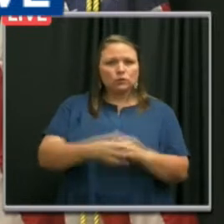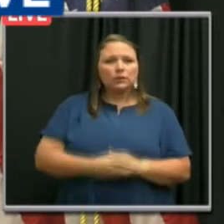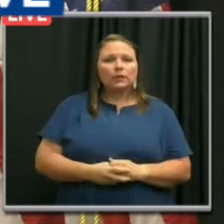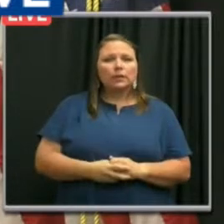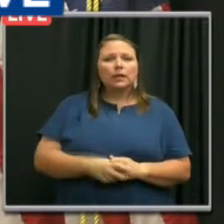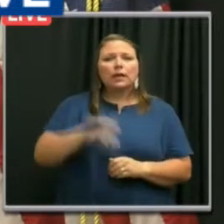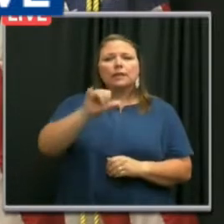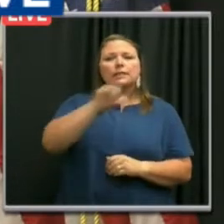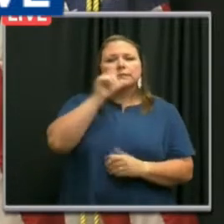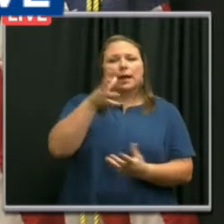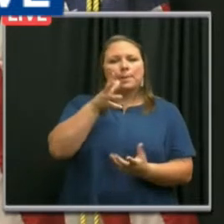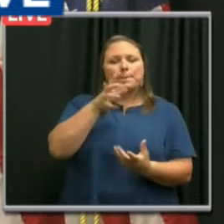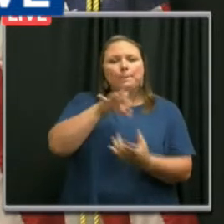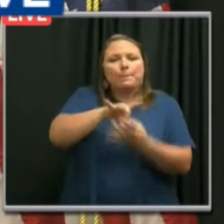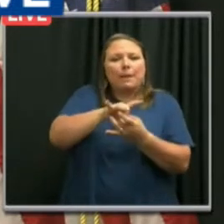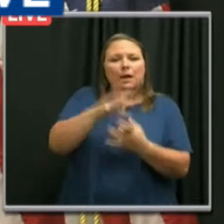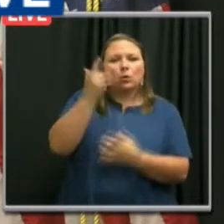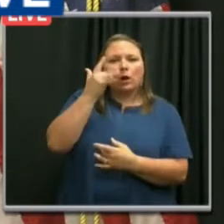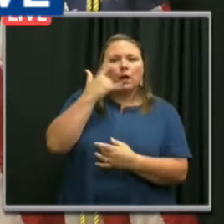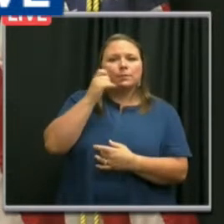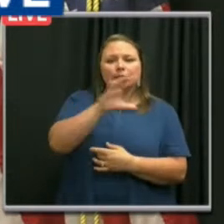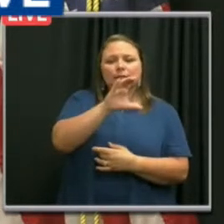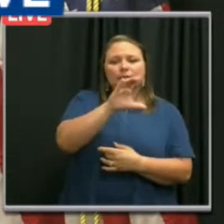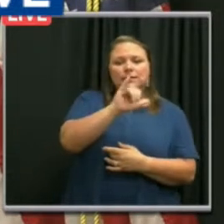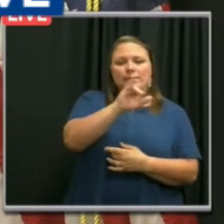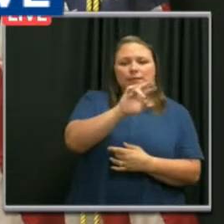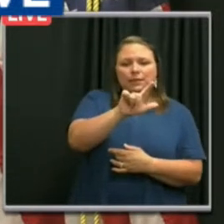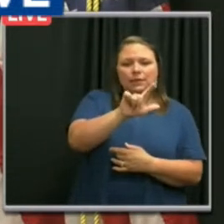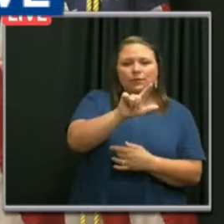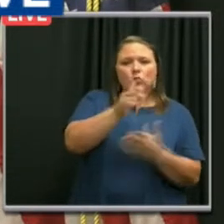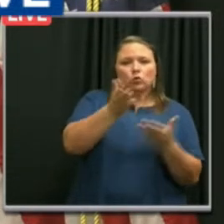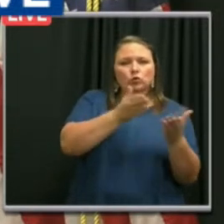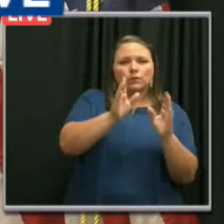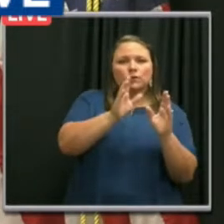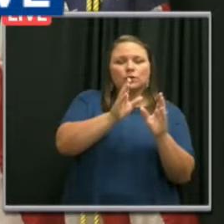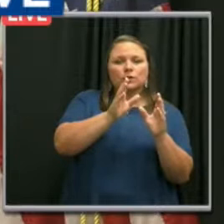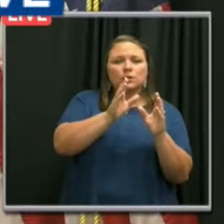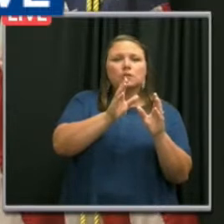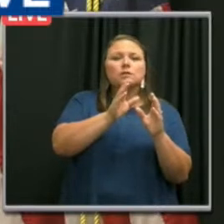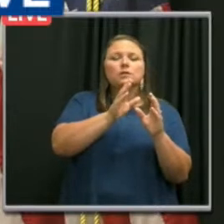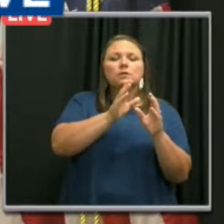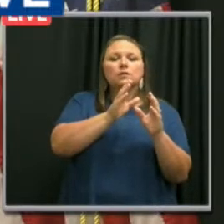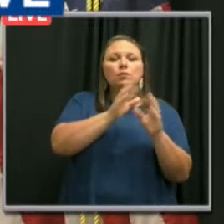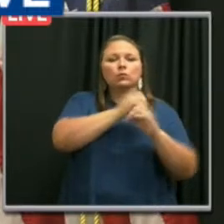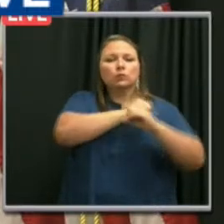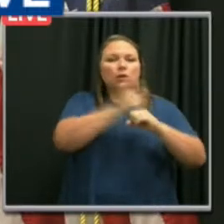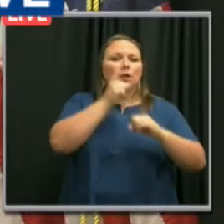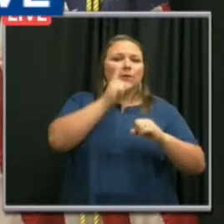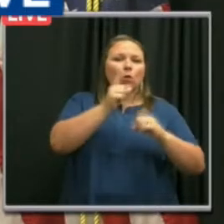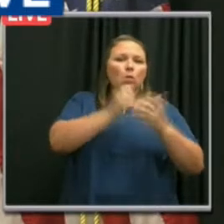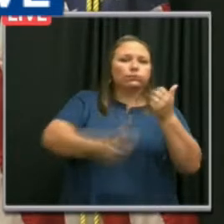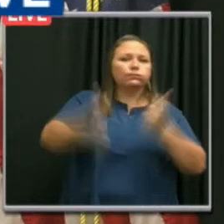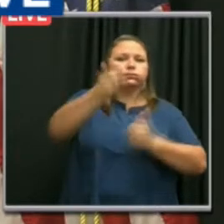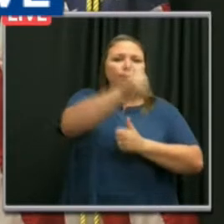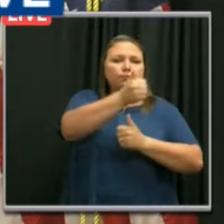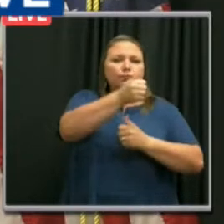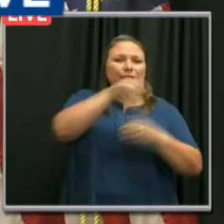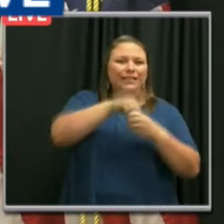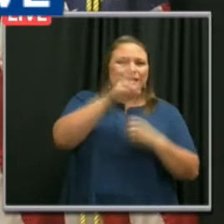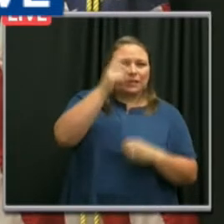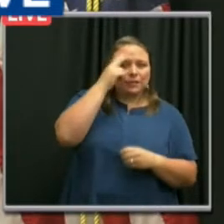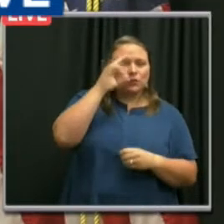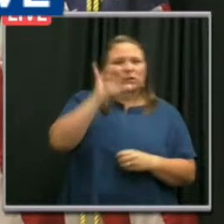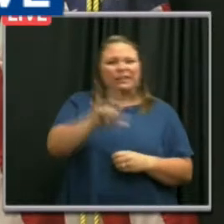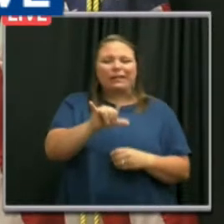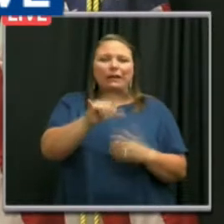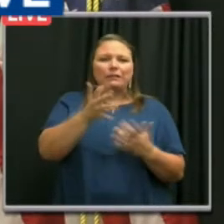it's non-binding due to civil service protections for department heads in Nashville, which is a little bit bureaucratic